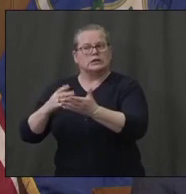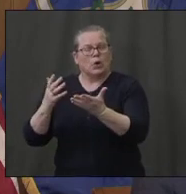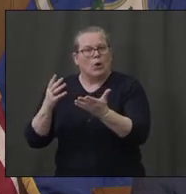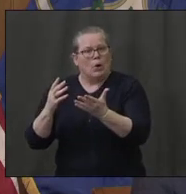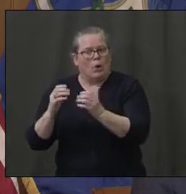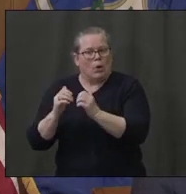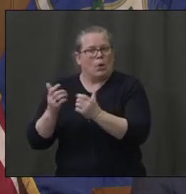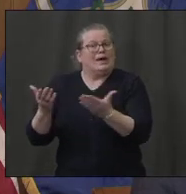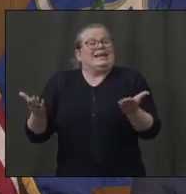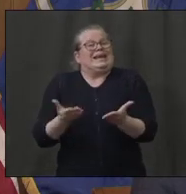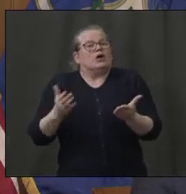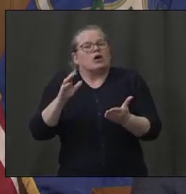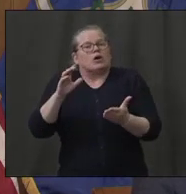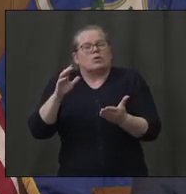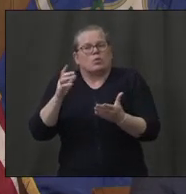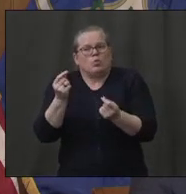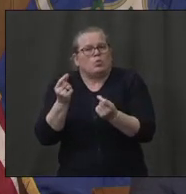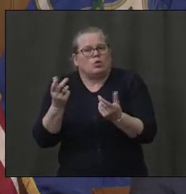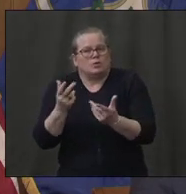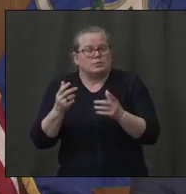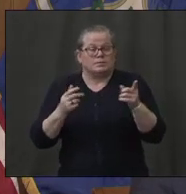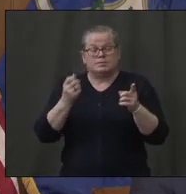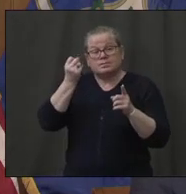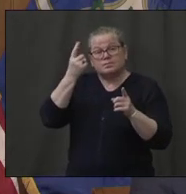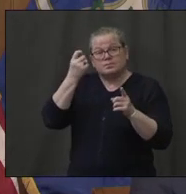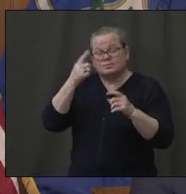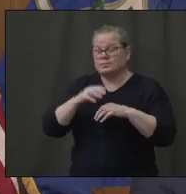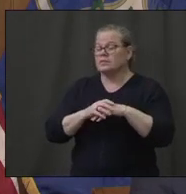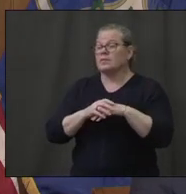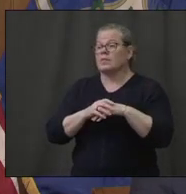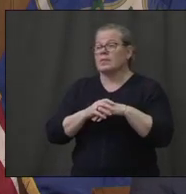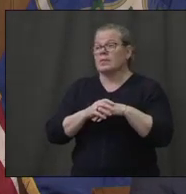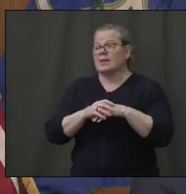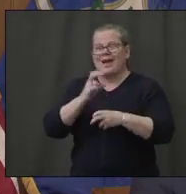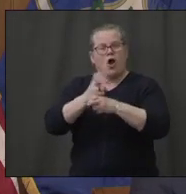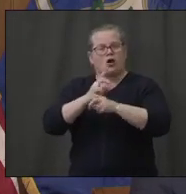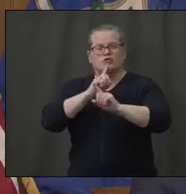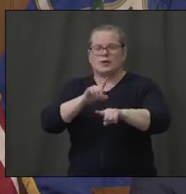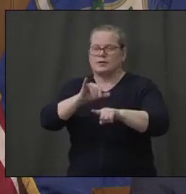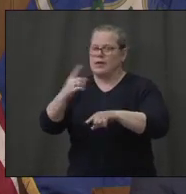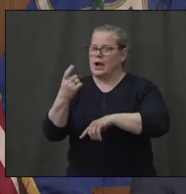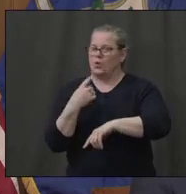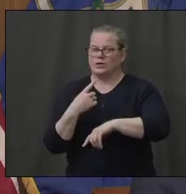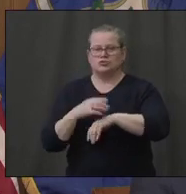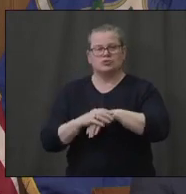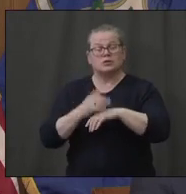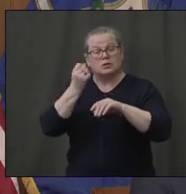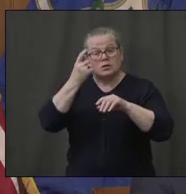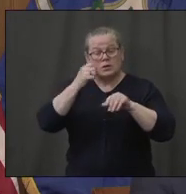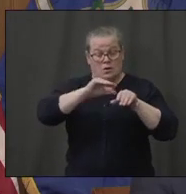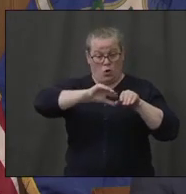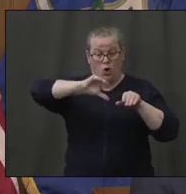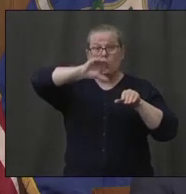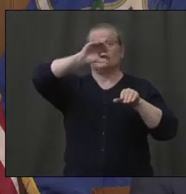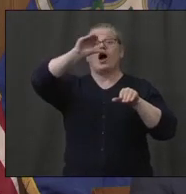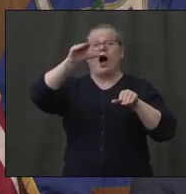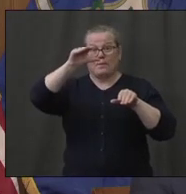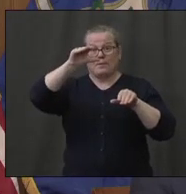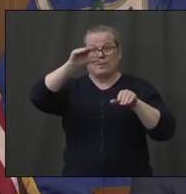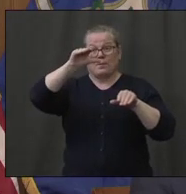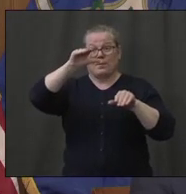that doesn't mean that the next day life goes back to normal, because as you point out, there's still a significant portion of the population that hasn't